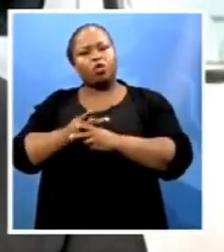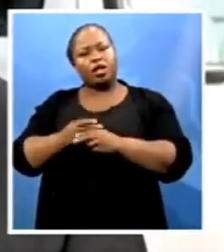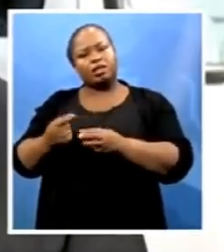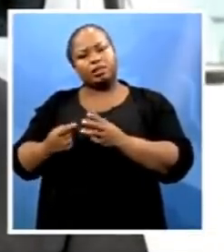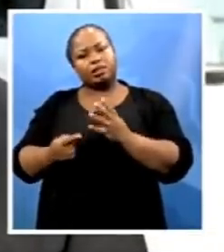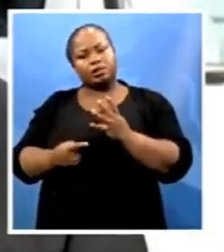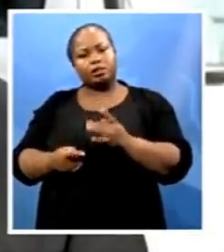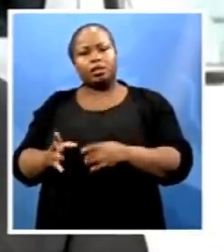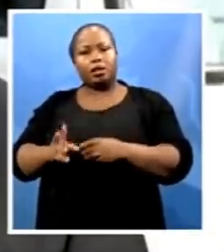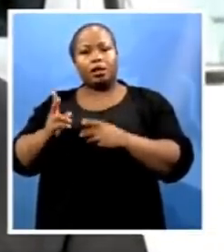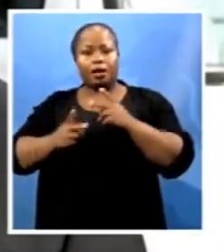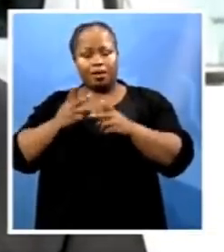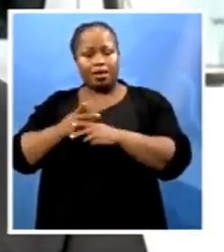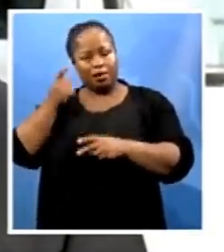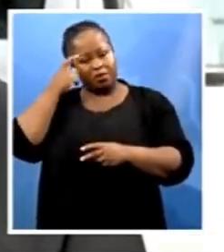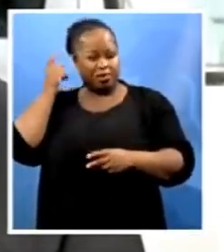that because of the